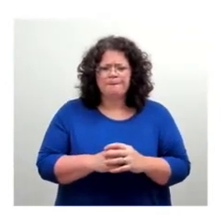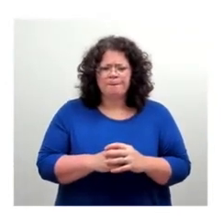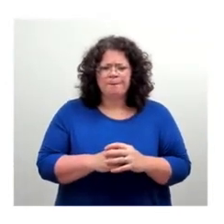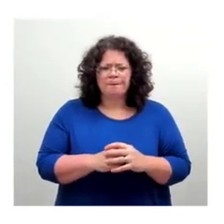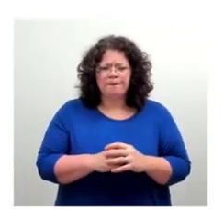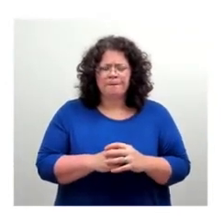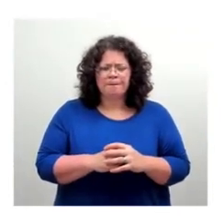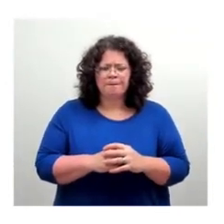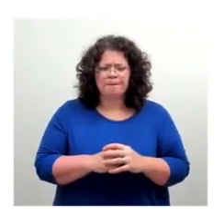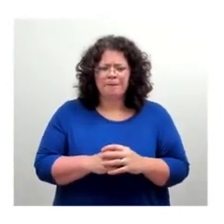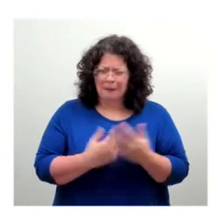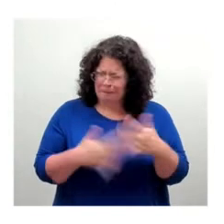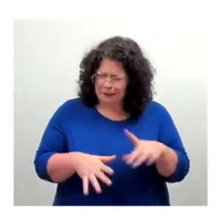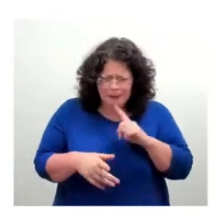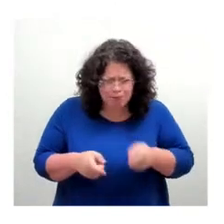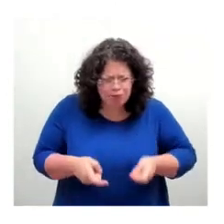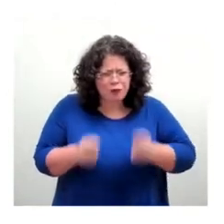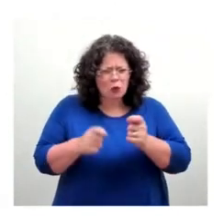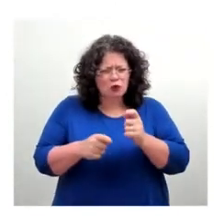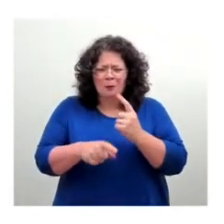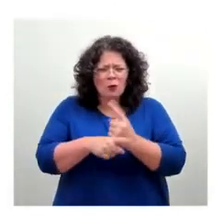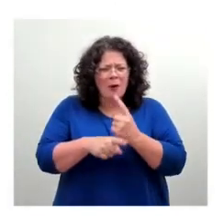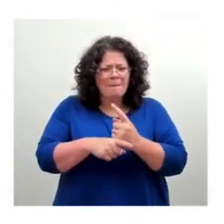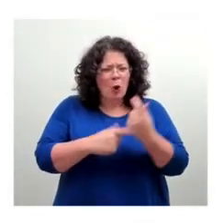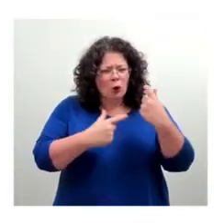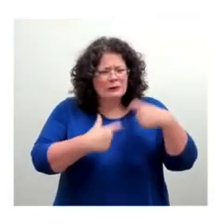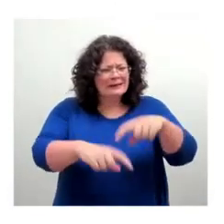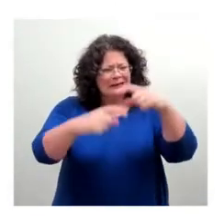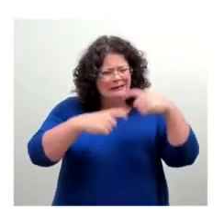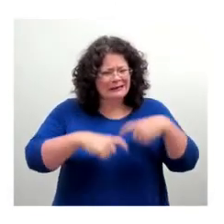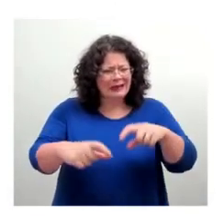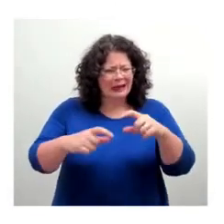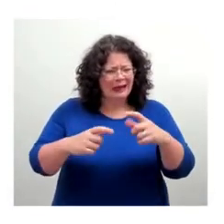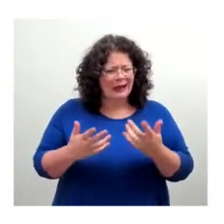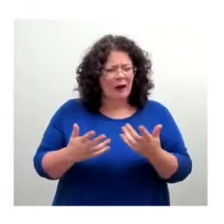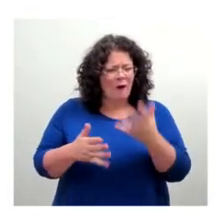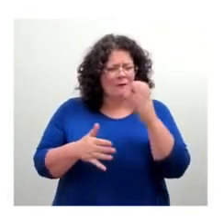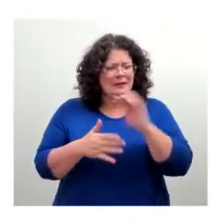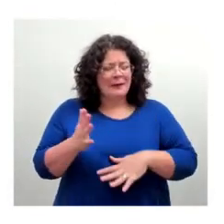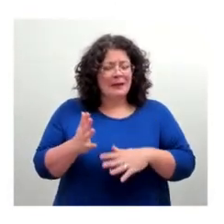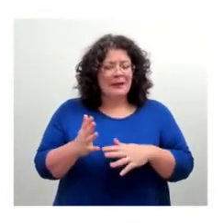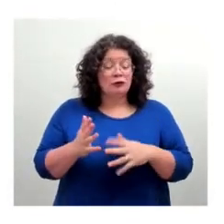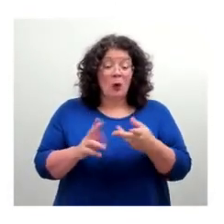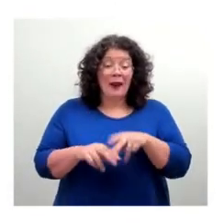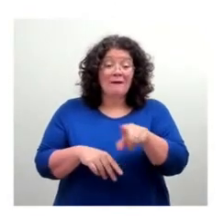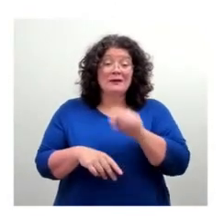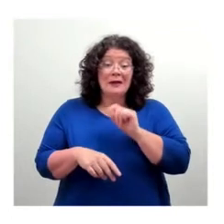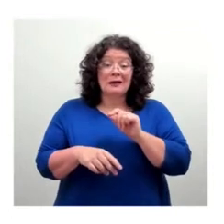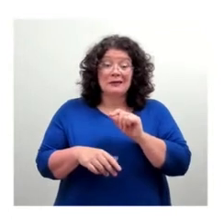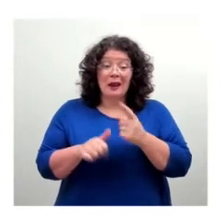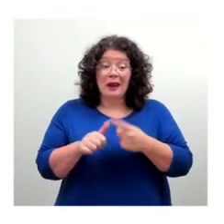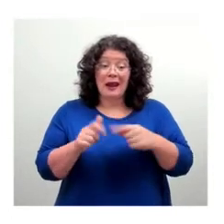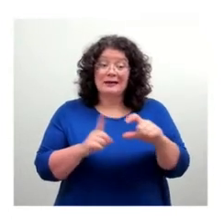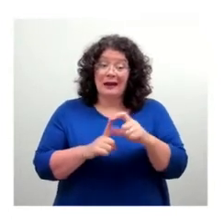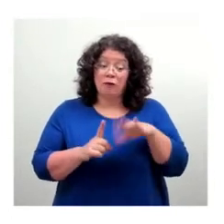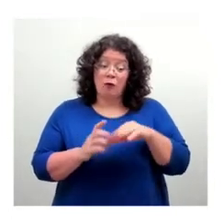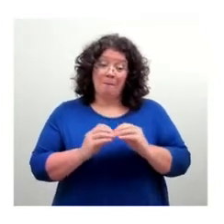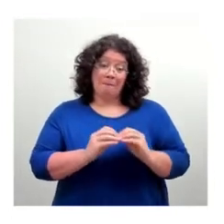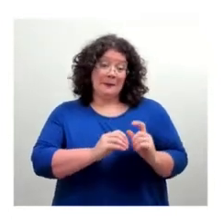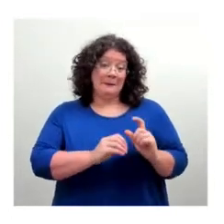the BBC, I'm sure, with other UK broadcasters as well, you will get a consistent approach to how